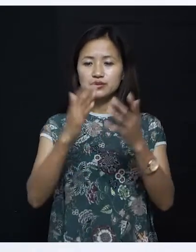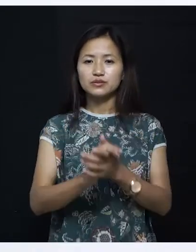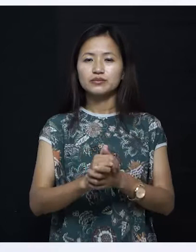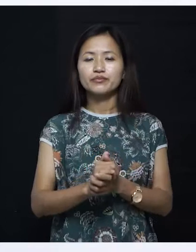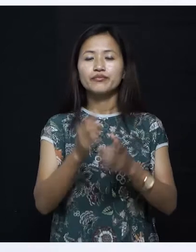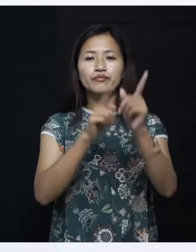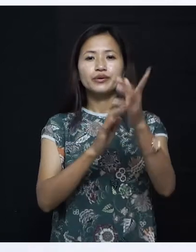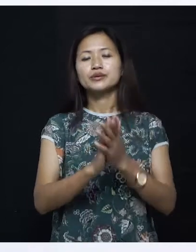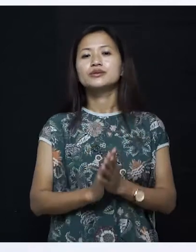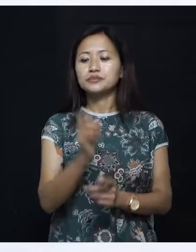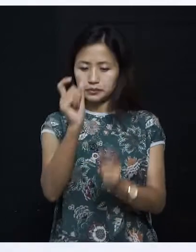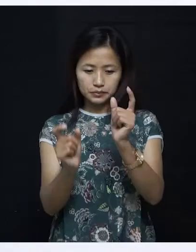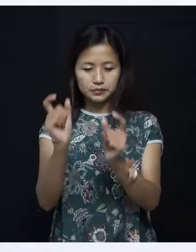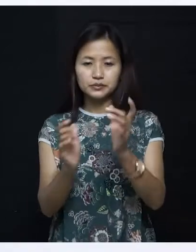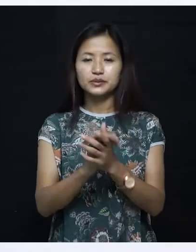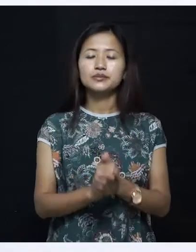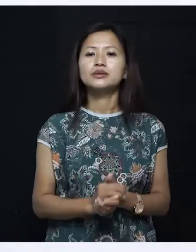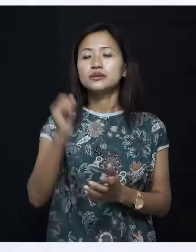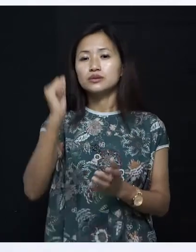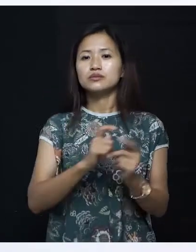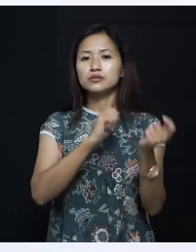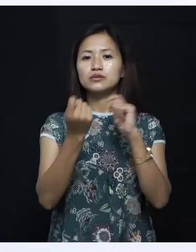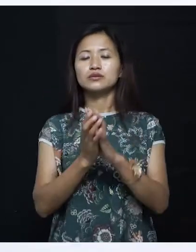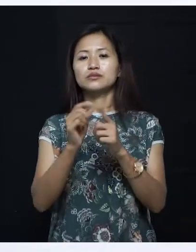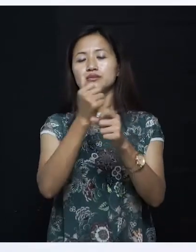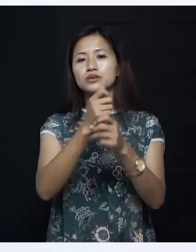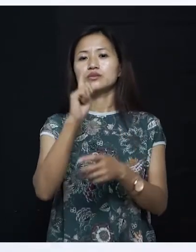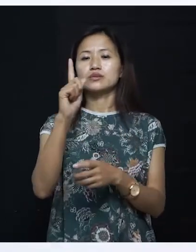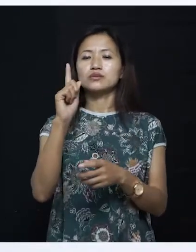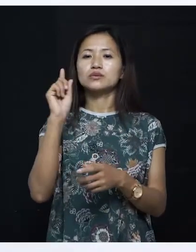the people. Okay, so you can turn to page